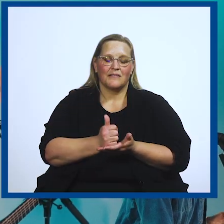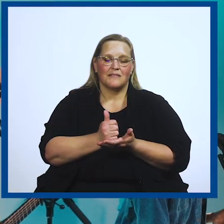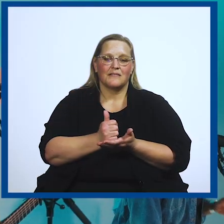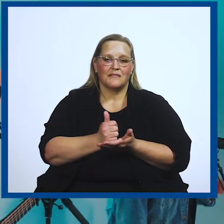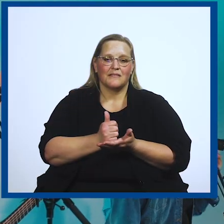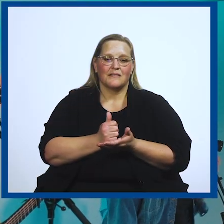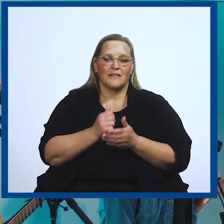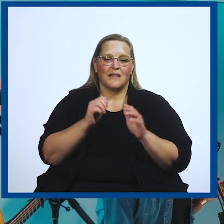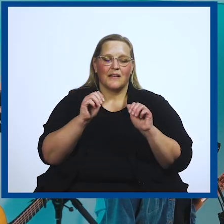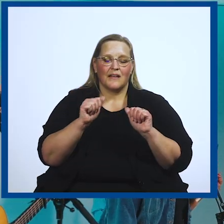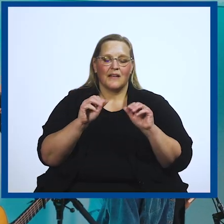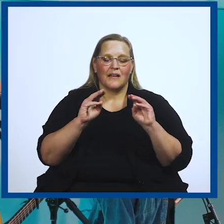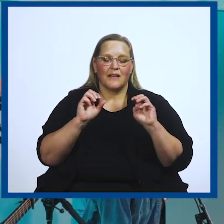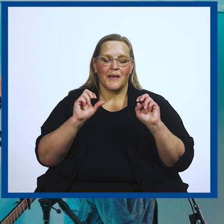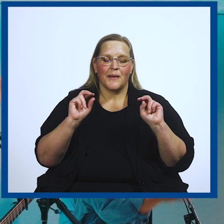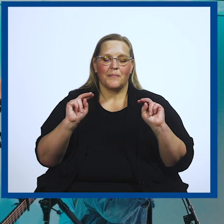Amen.